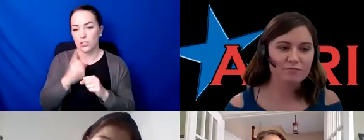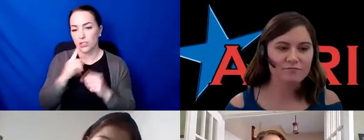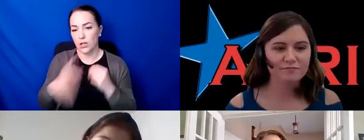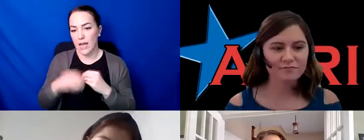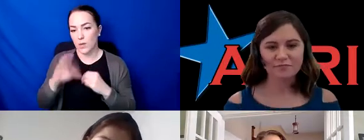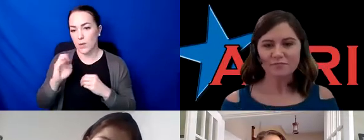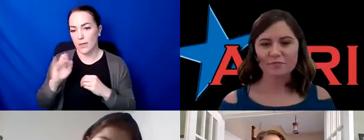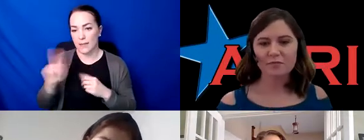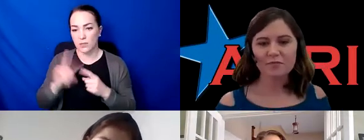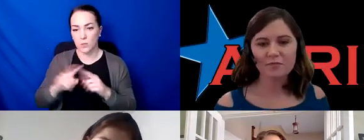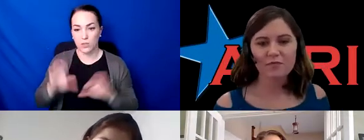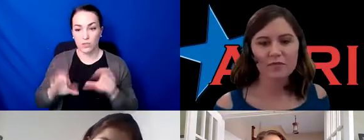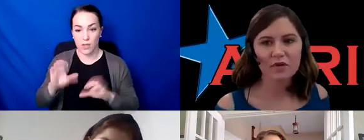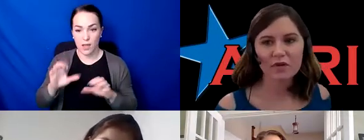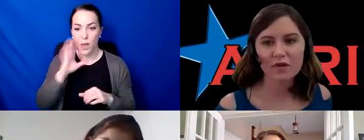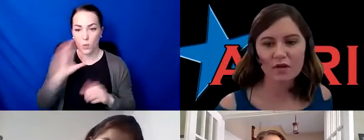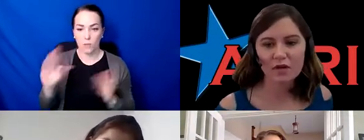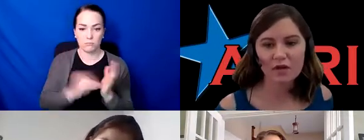I'll know.